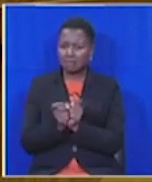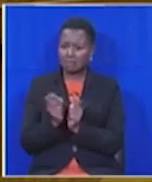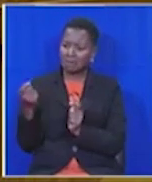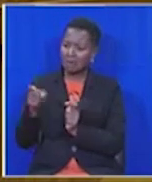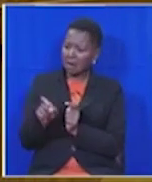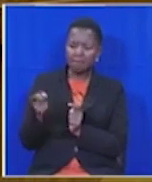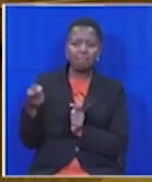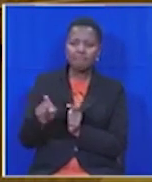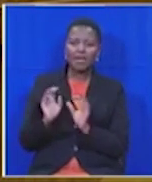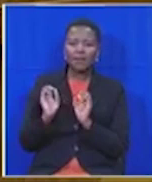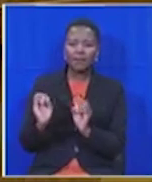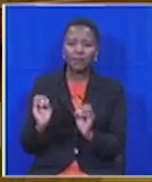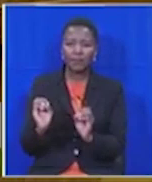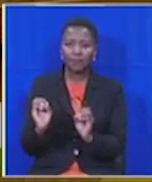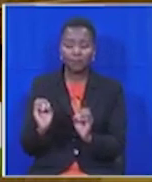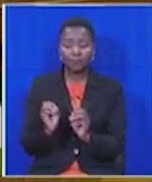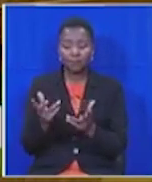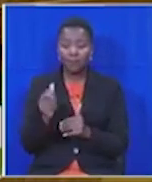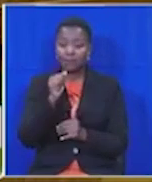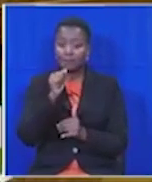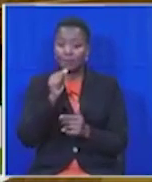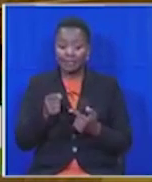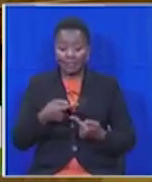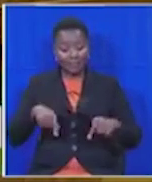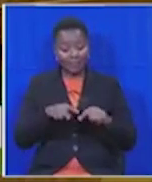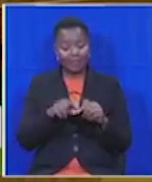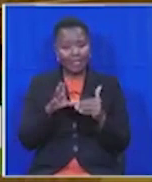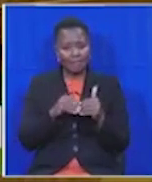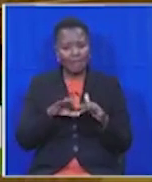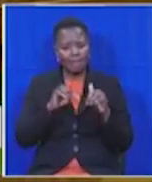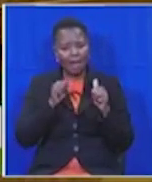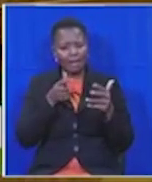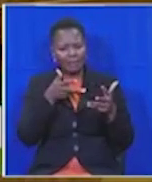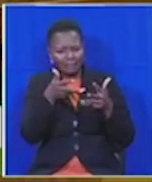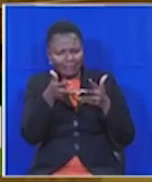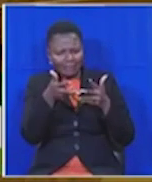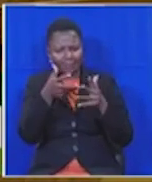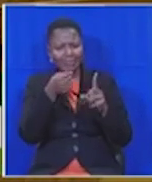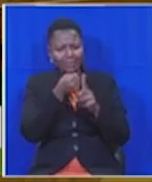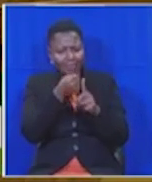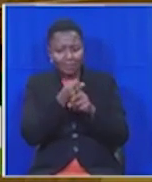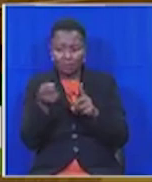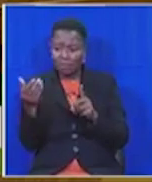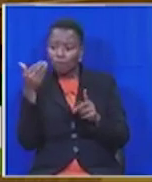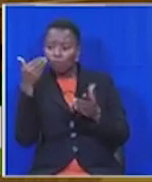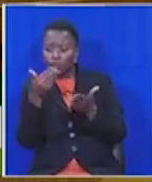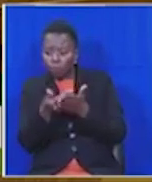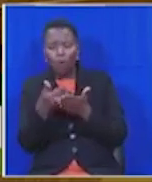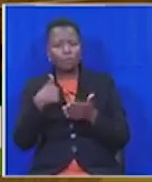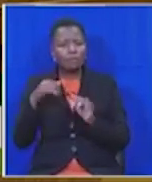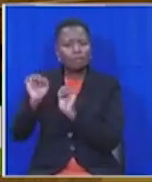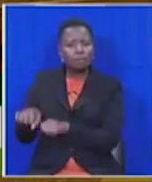supposed to engage us and persuade us as members of Parliament to agree with their point of view.